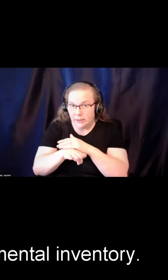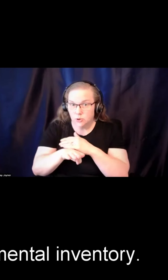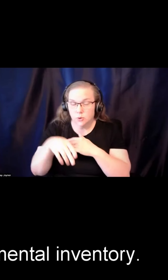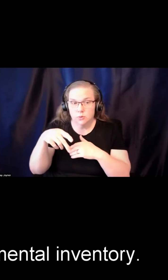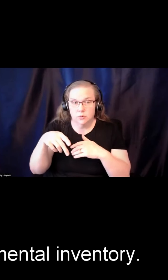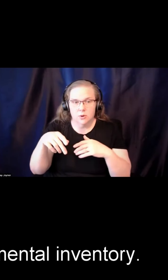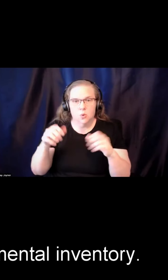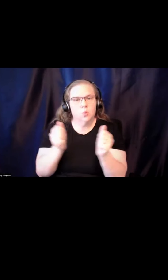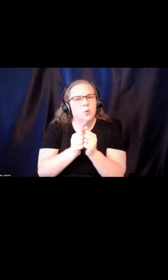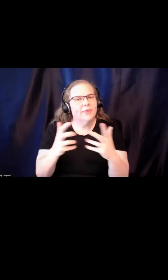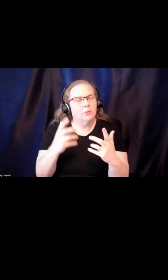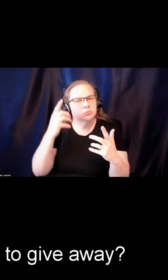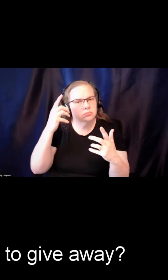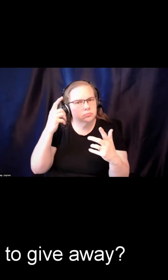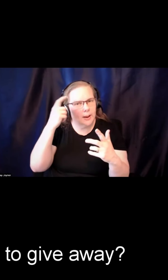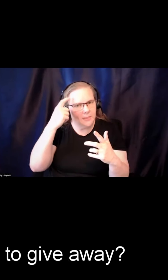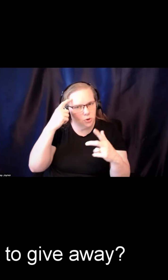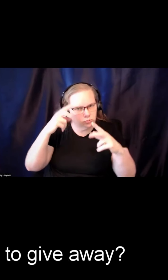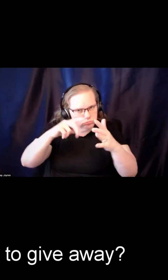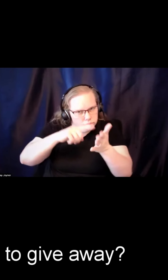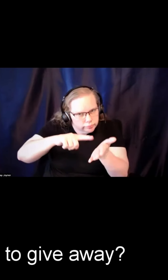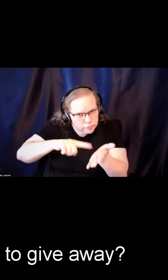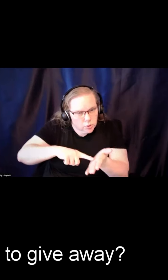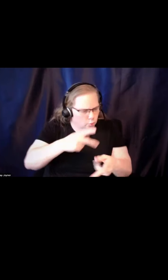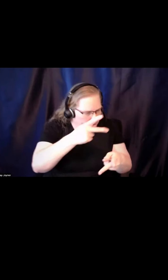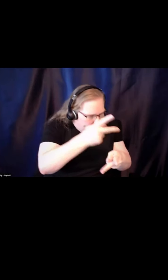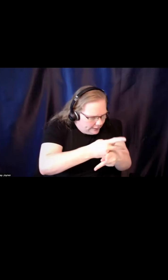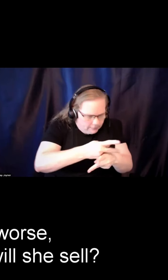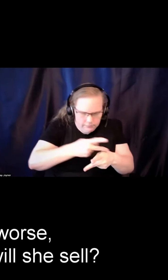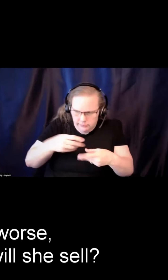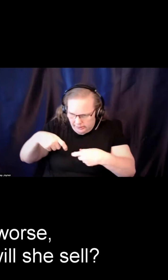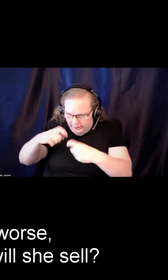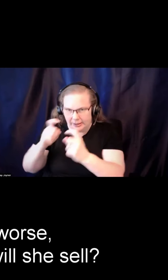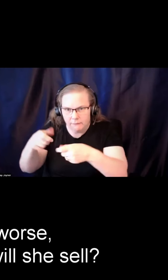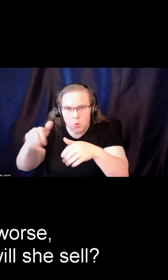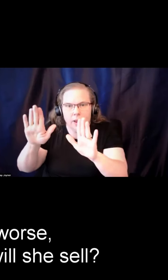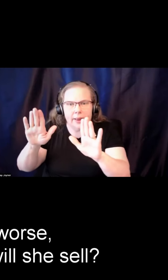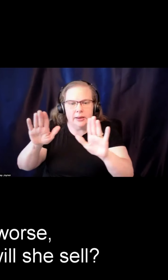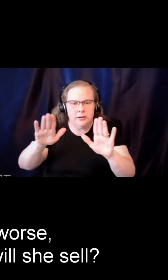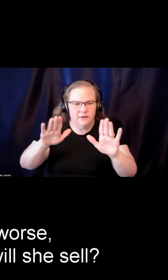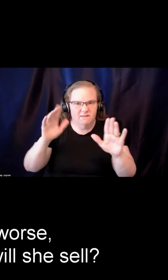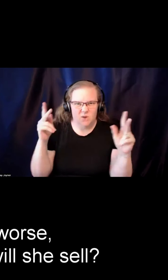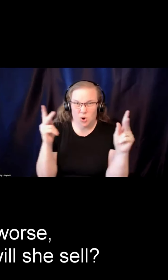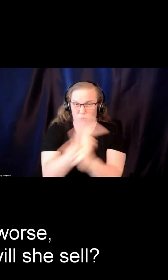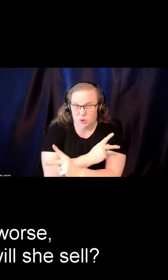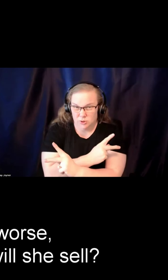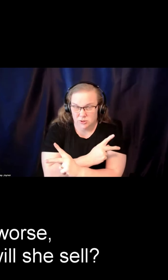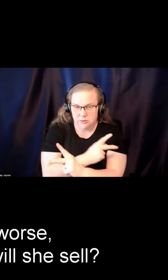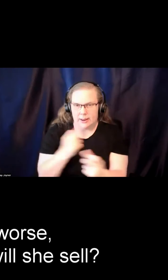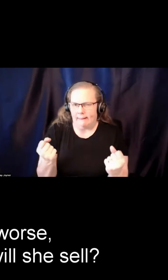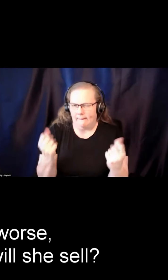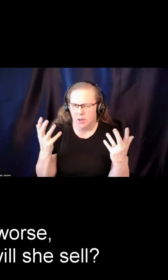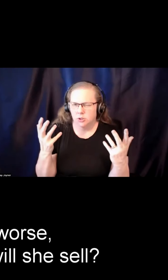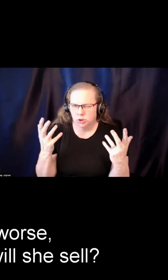a mental inventory. What to keep, what to give away. Worse, far worse, how much of